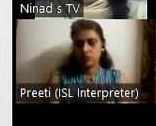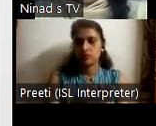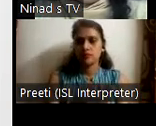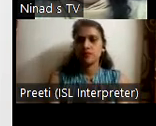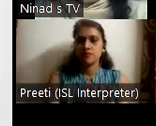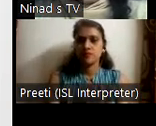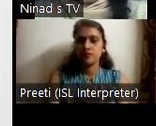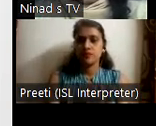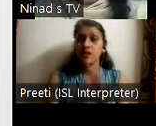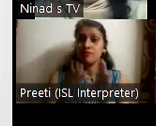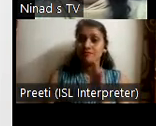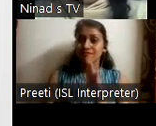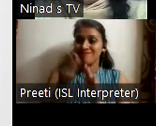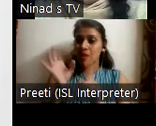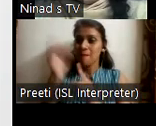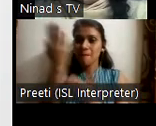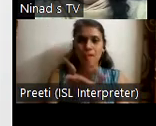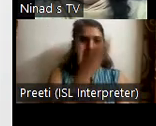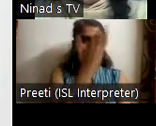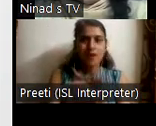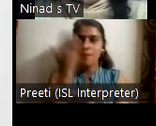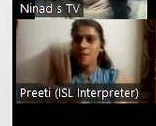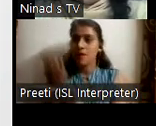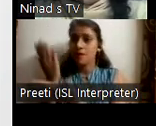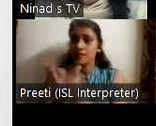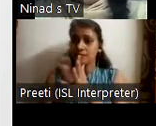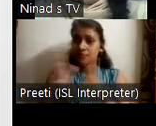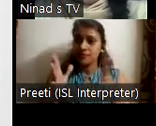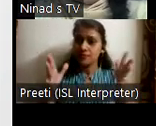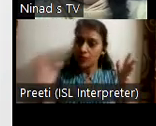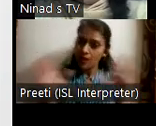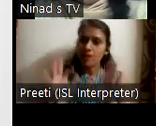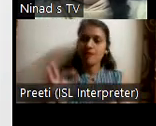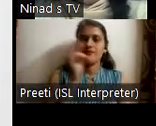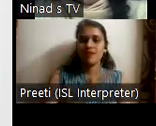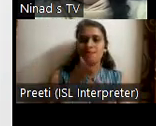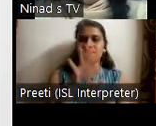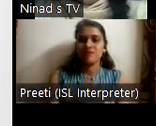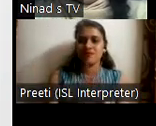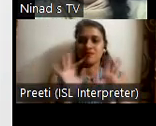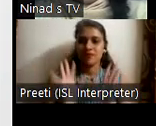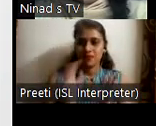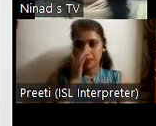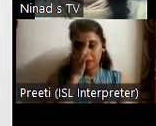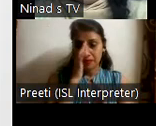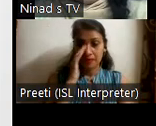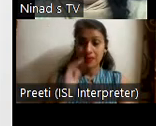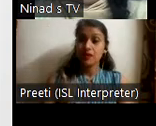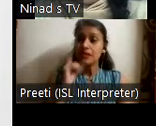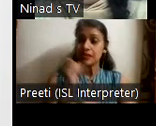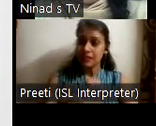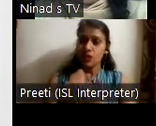through increasing the participation of the people. So today, in today's class, we'll try and discuss that how the